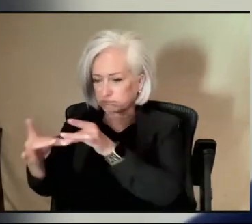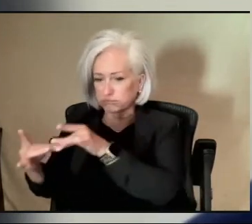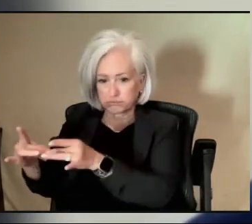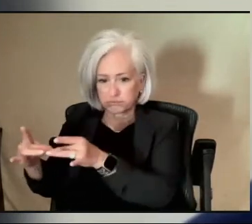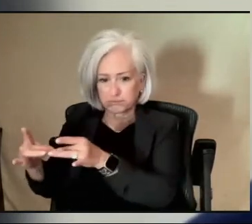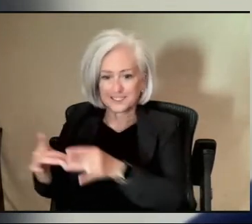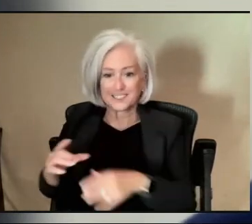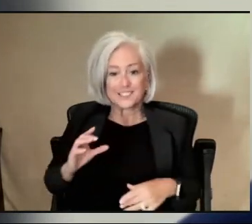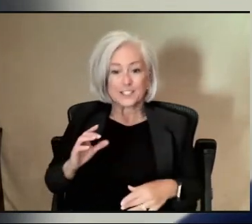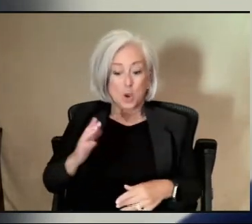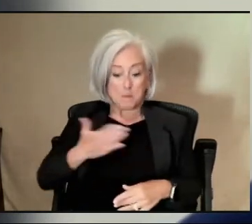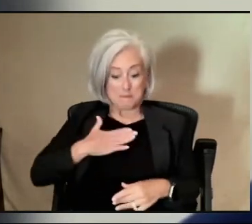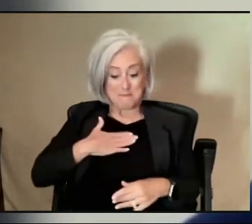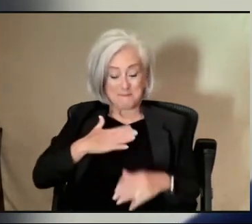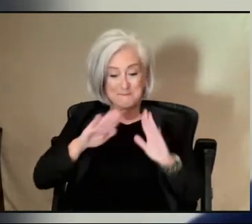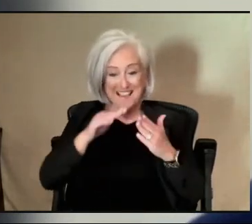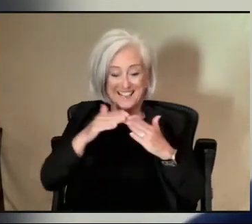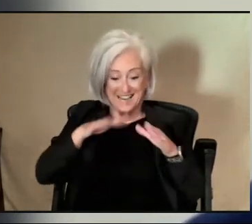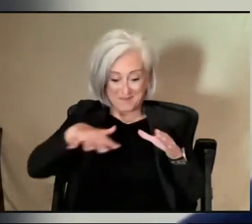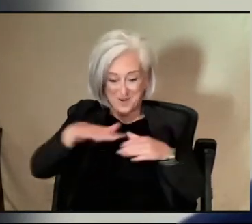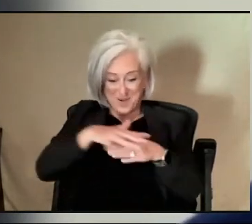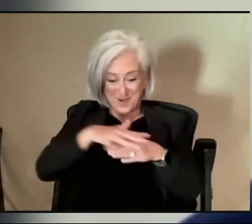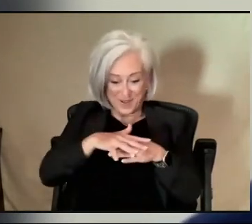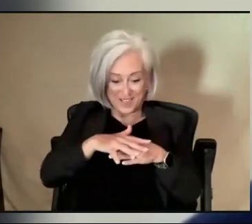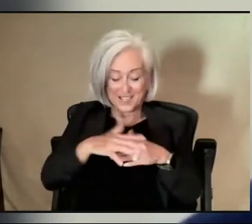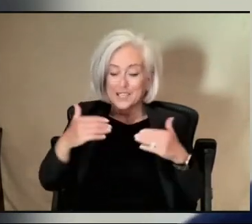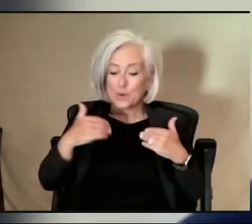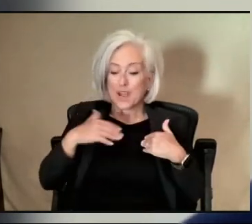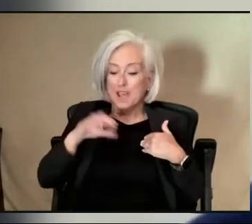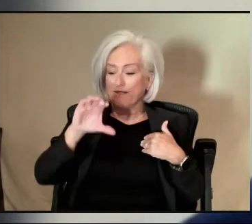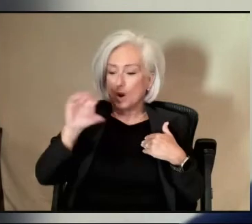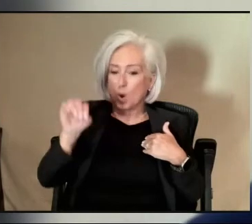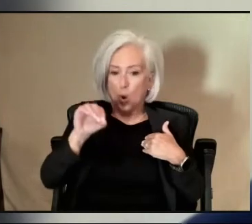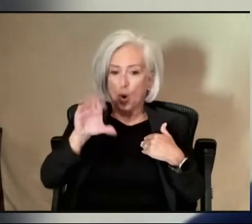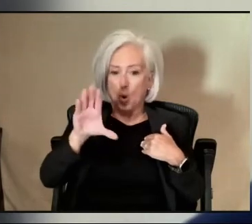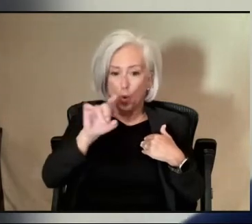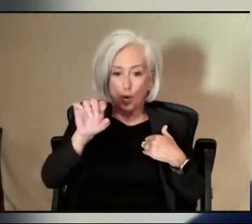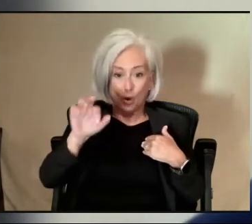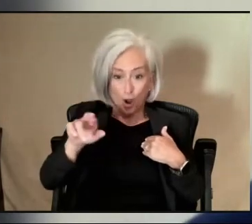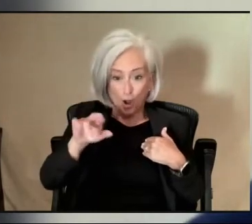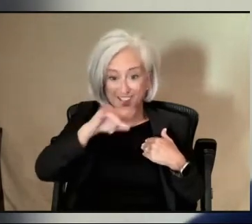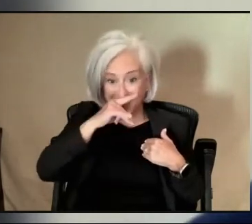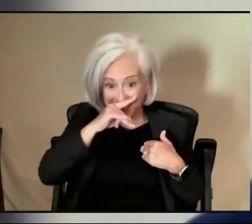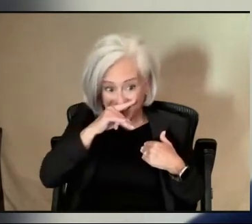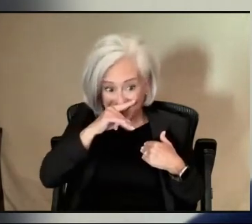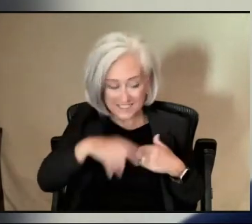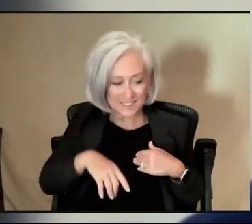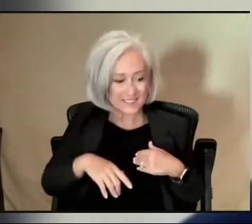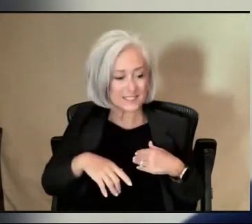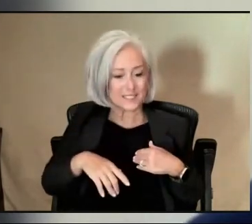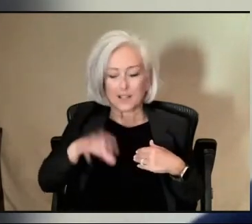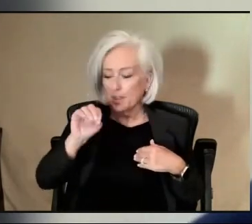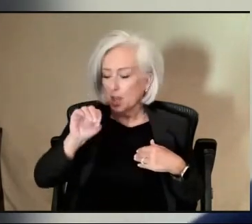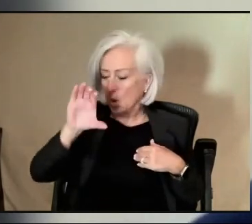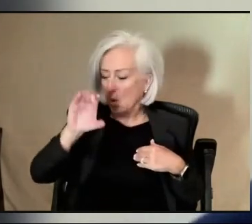in the O'Connor family, and they all kind of look alike, but none of them look exactly the same, but you can tell they're O'Connors.